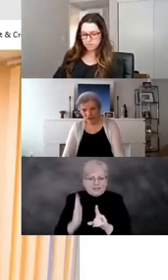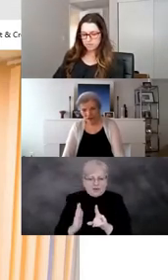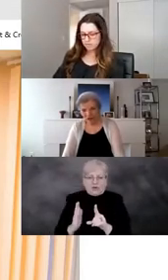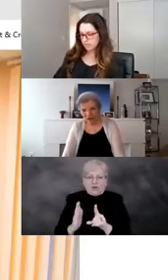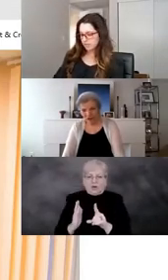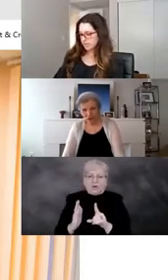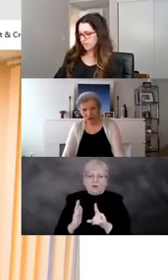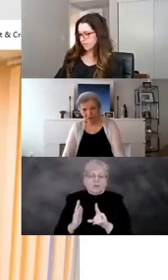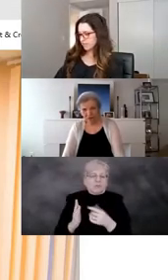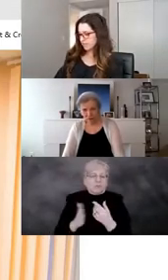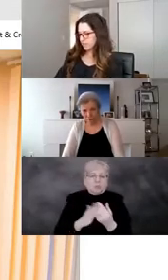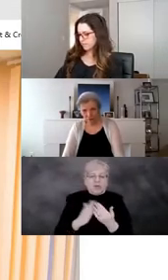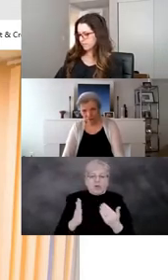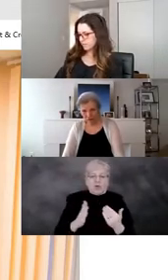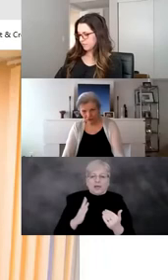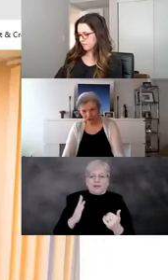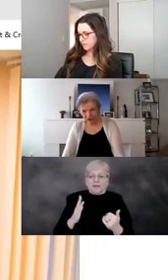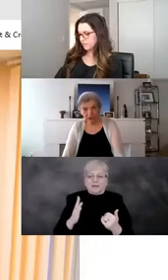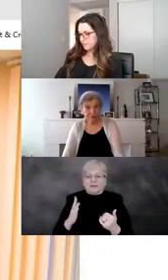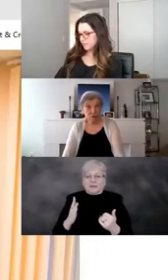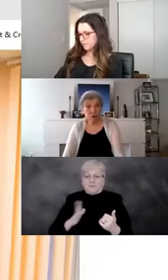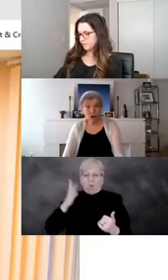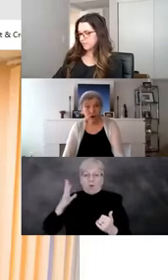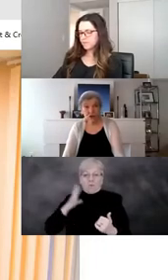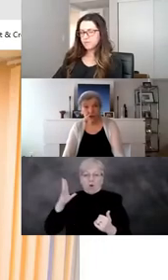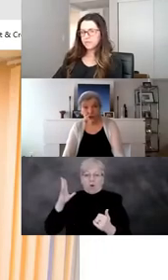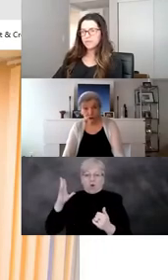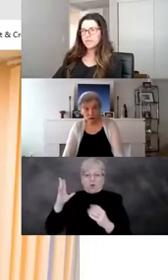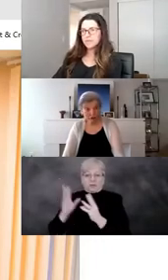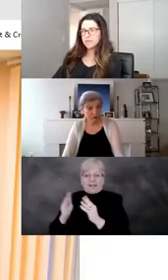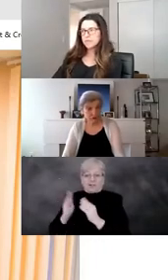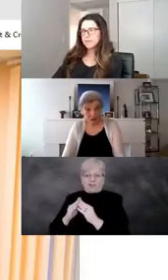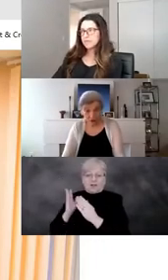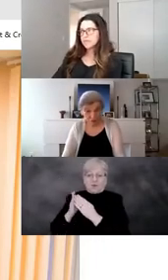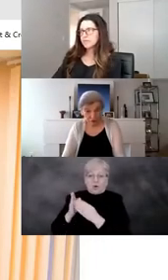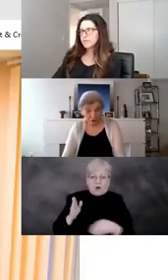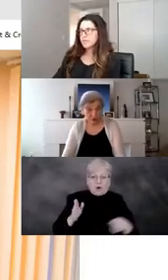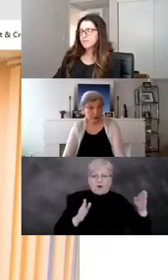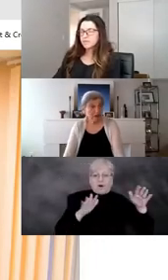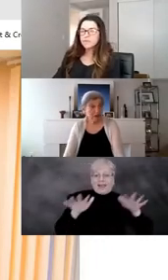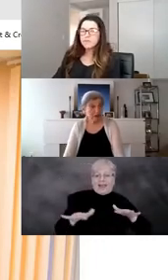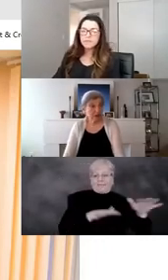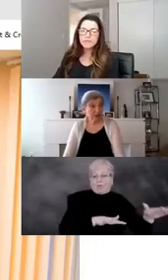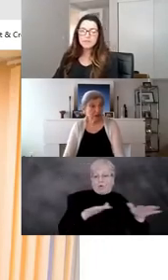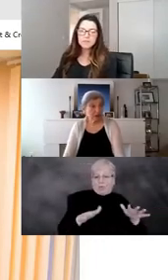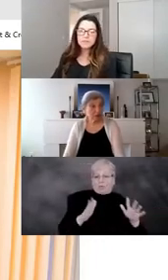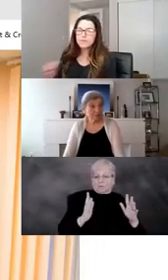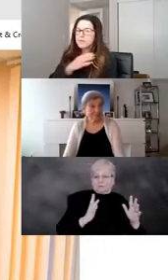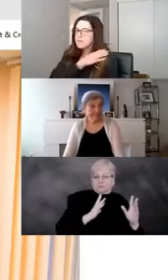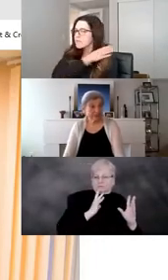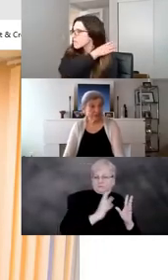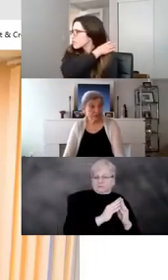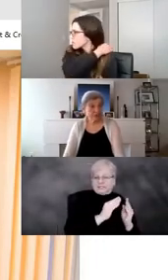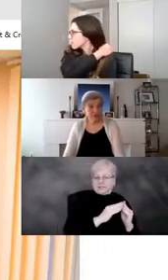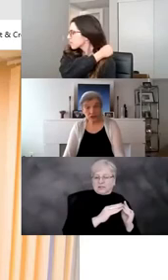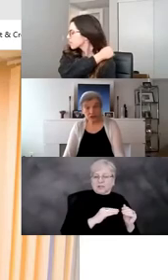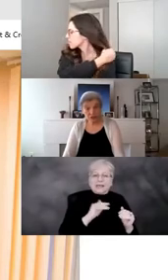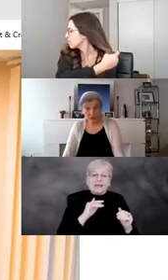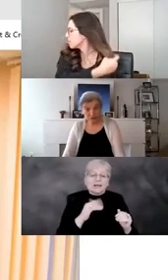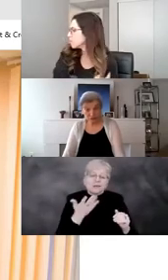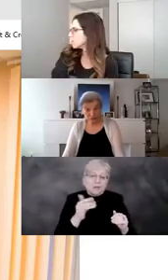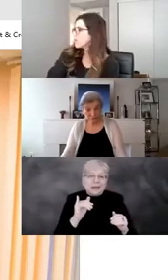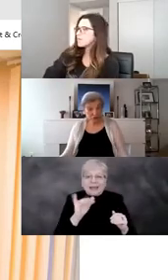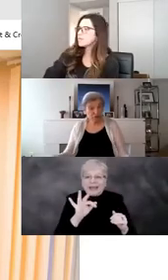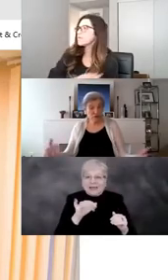session or informal session. If you are showing, let's say you've done, um, uh, that you've done,